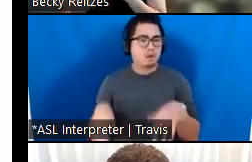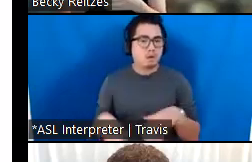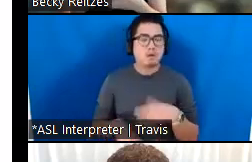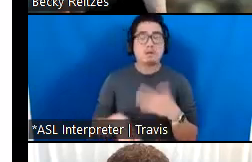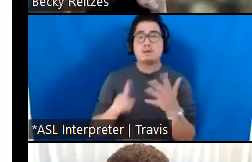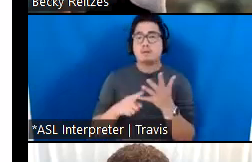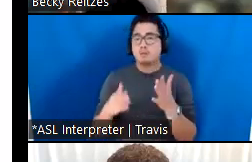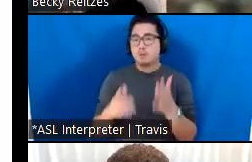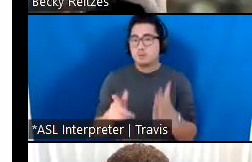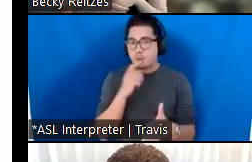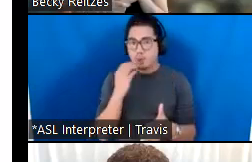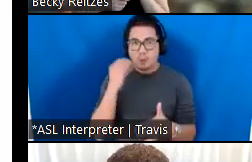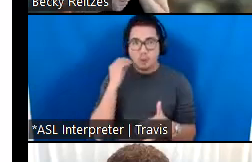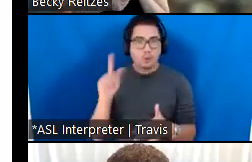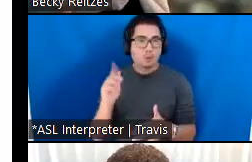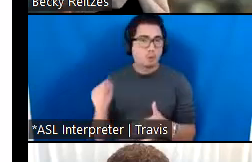and sharing